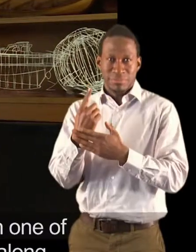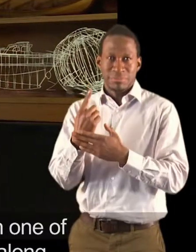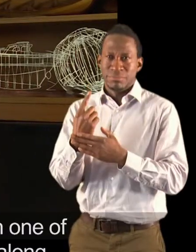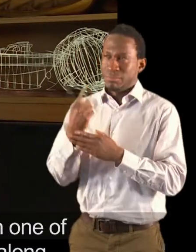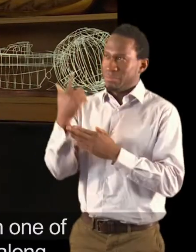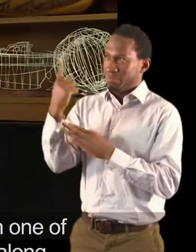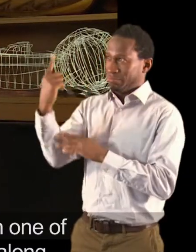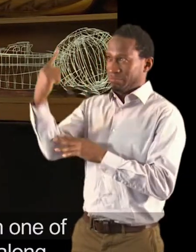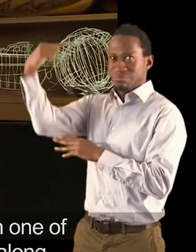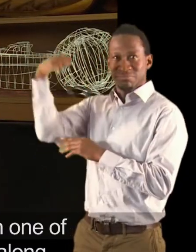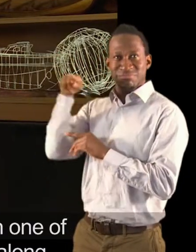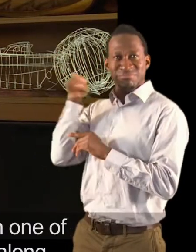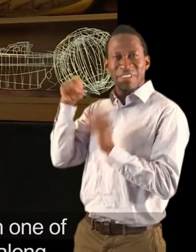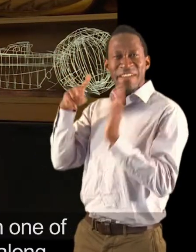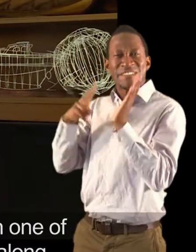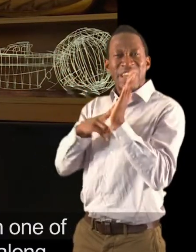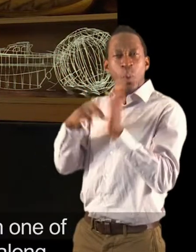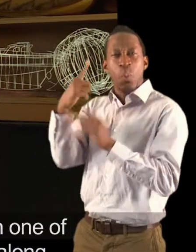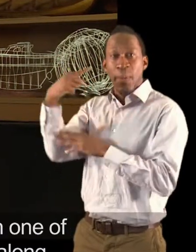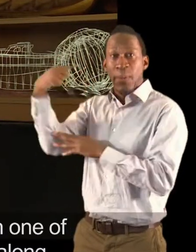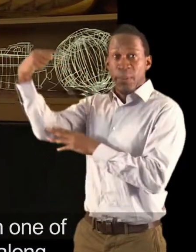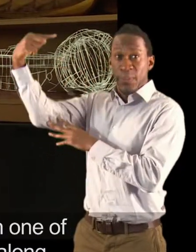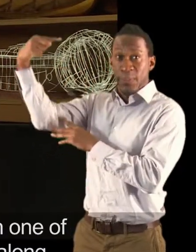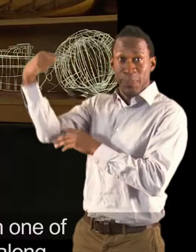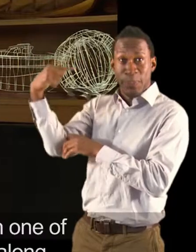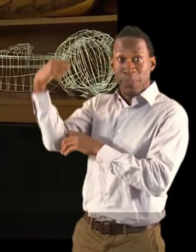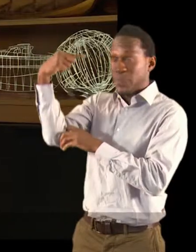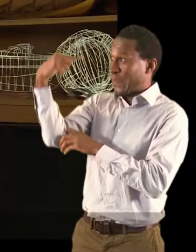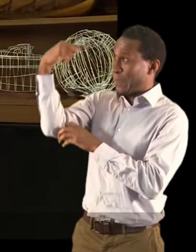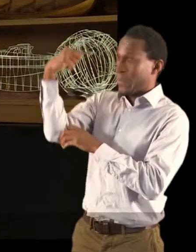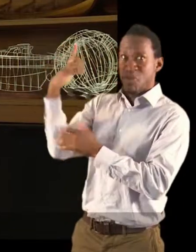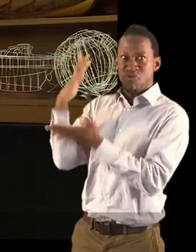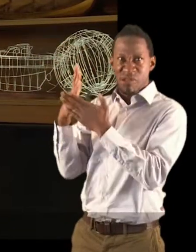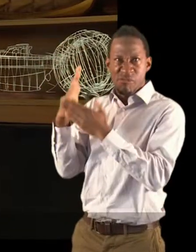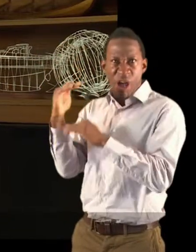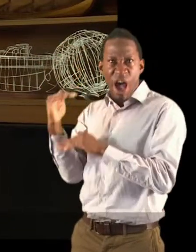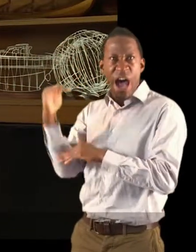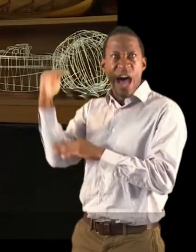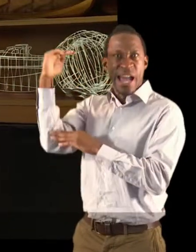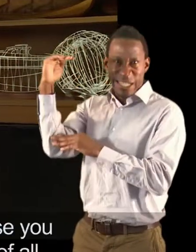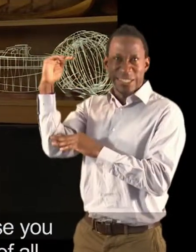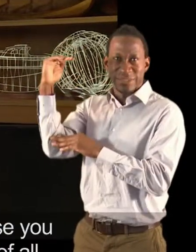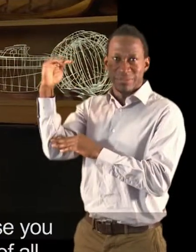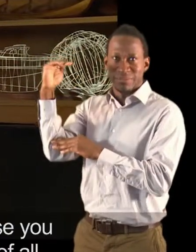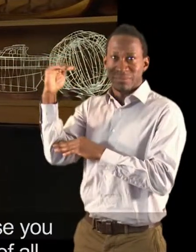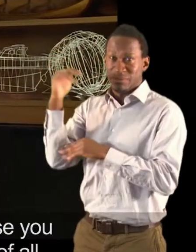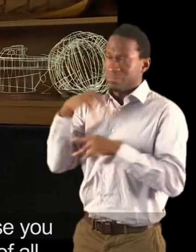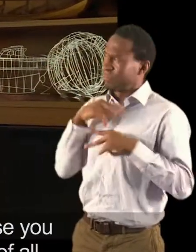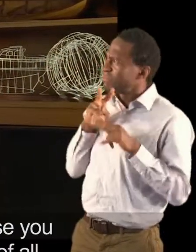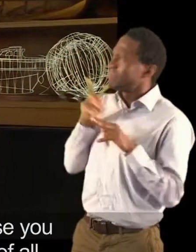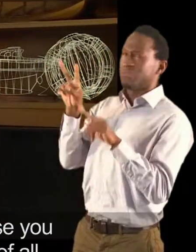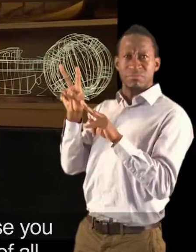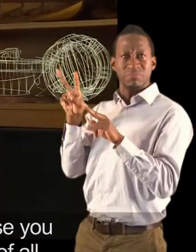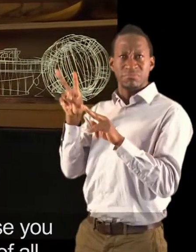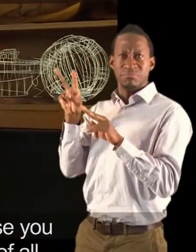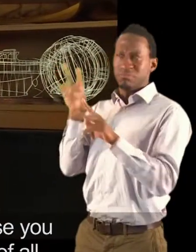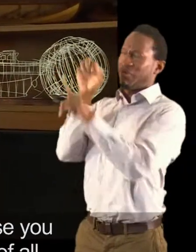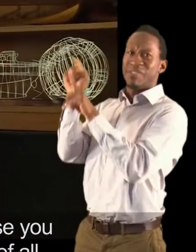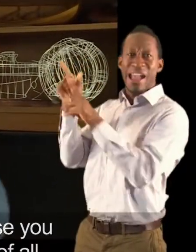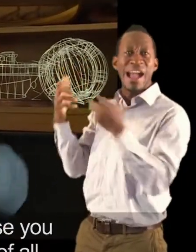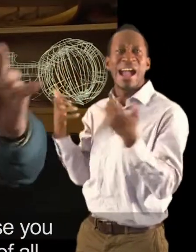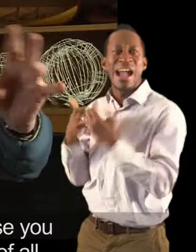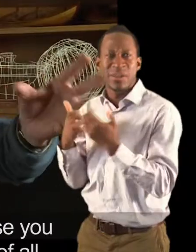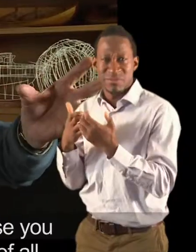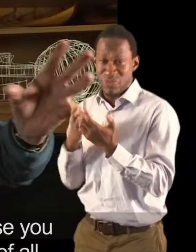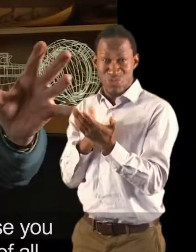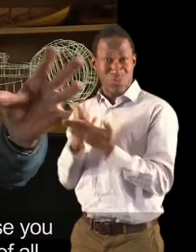There was one time when one of the gliders was coming along, and he was a bit high actually, and you know, we all saw it because we saw the